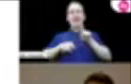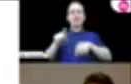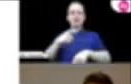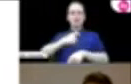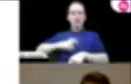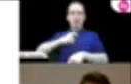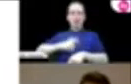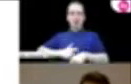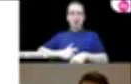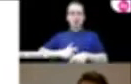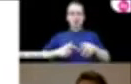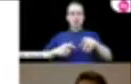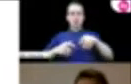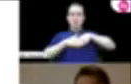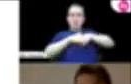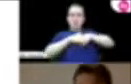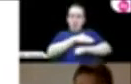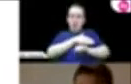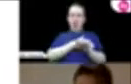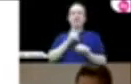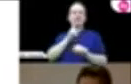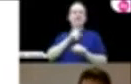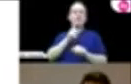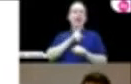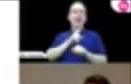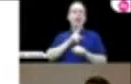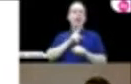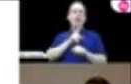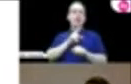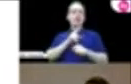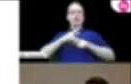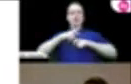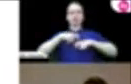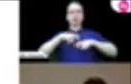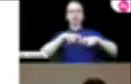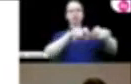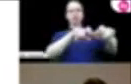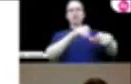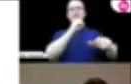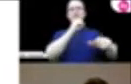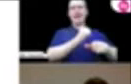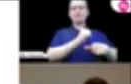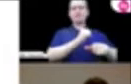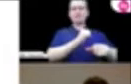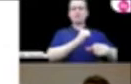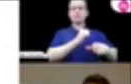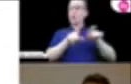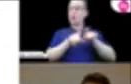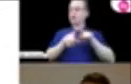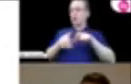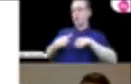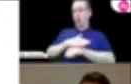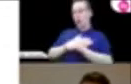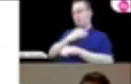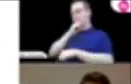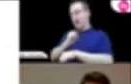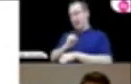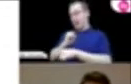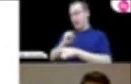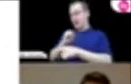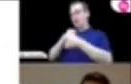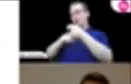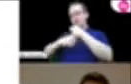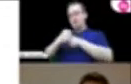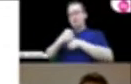were assigned female at birth, who lived long term as men, and people assigned male at birth, who passed as